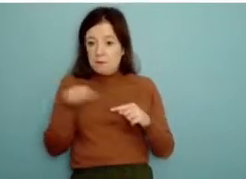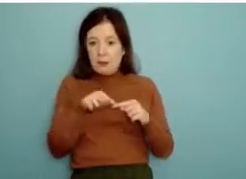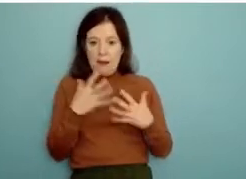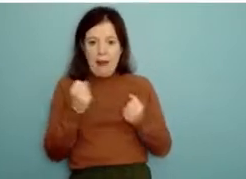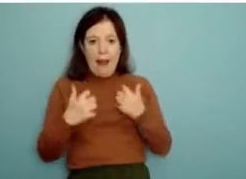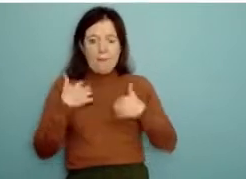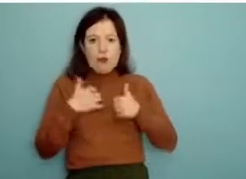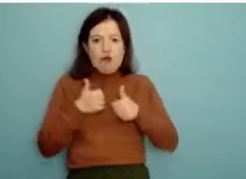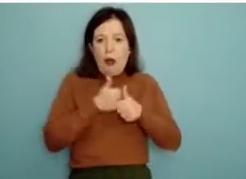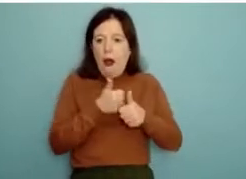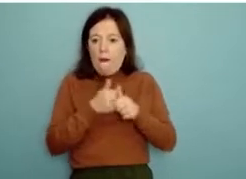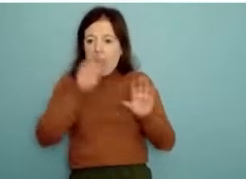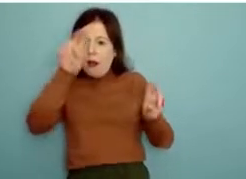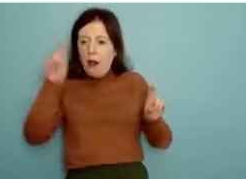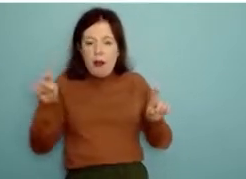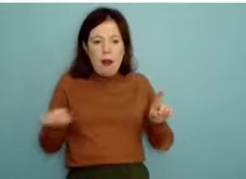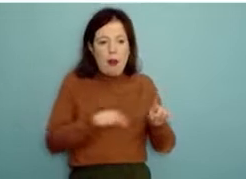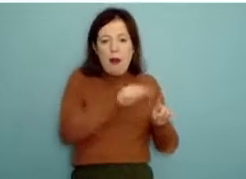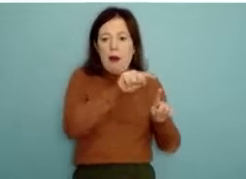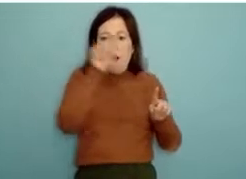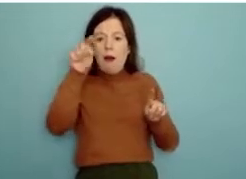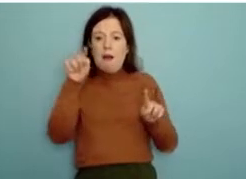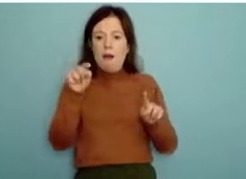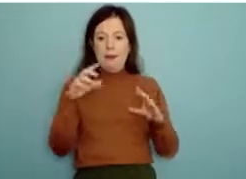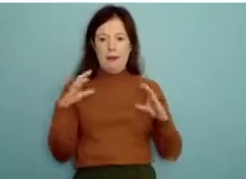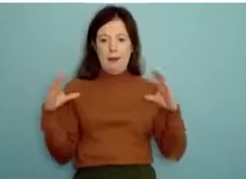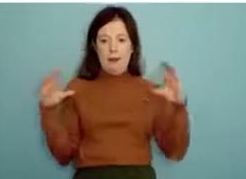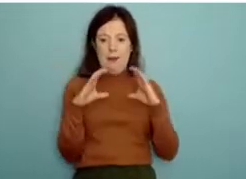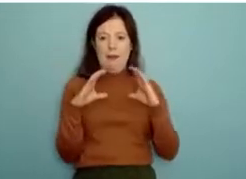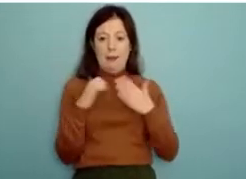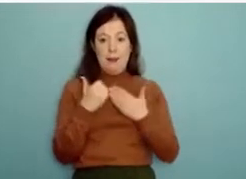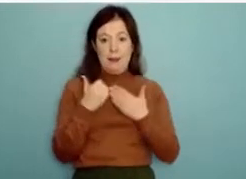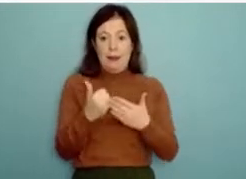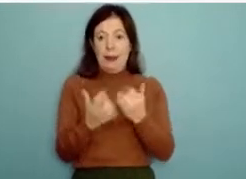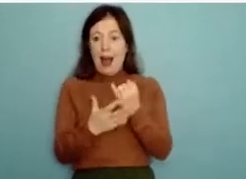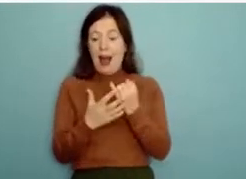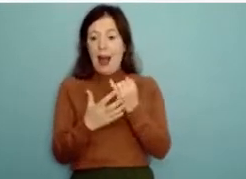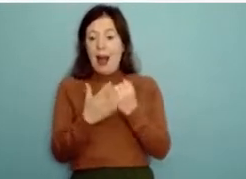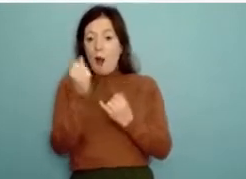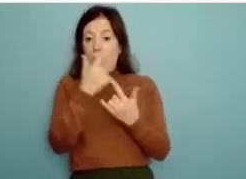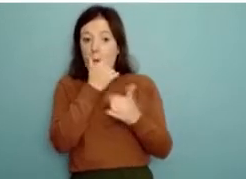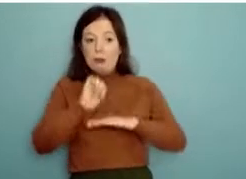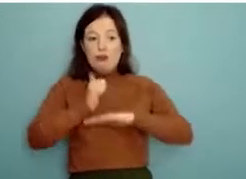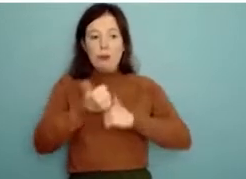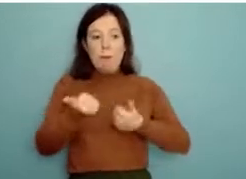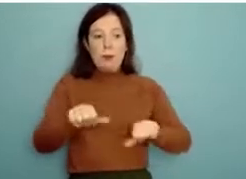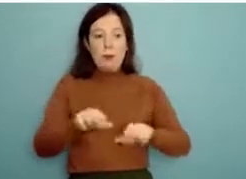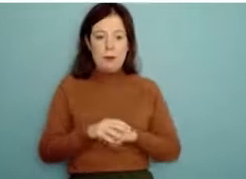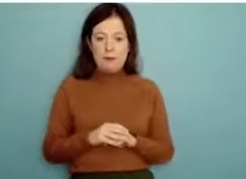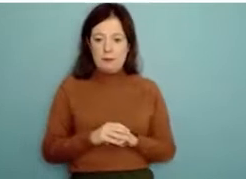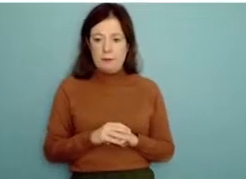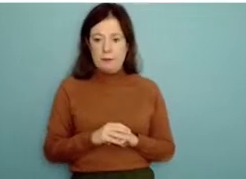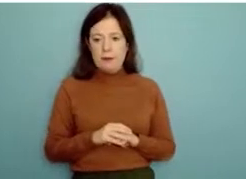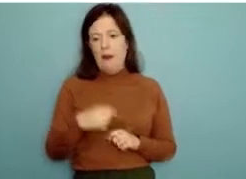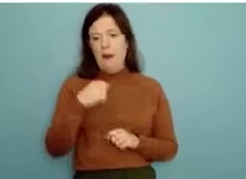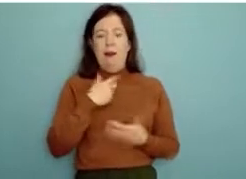map on to what we might need to do to improve the collection of outcome measures. So I won't go through this in detail, and I'm